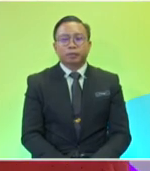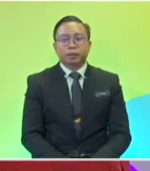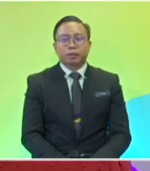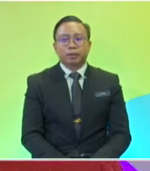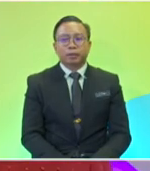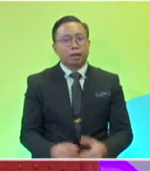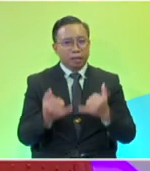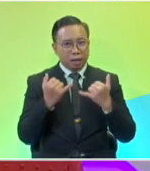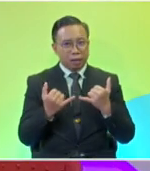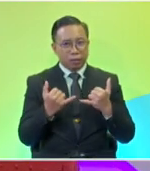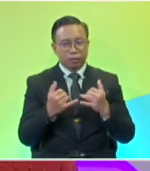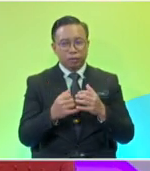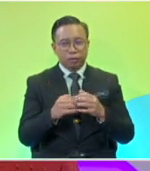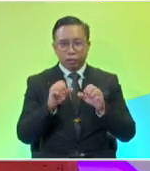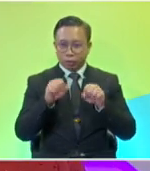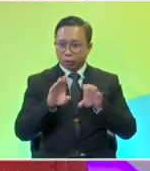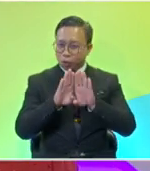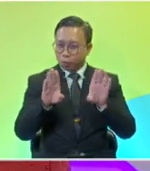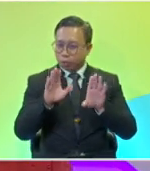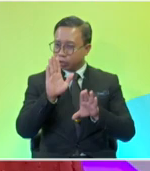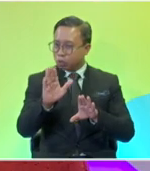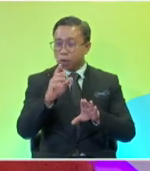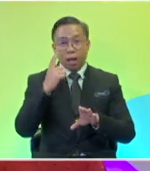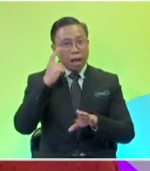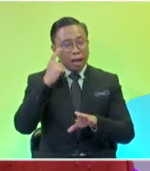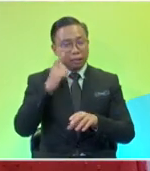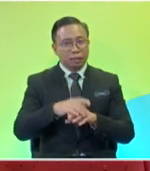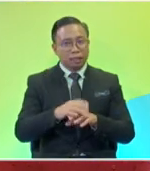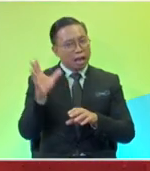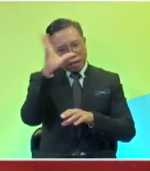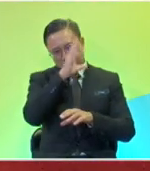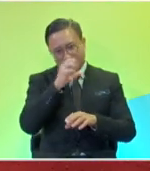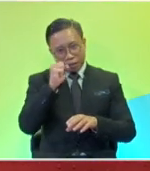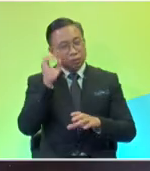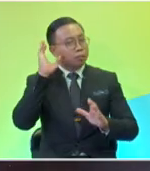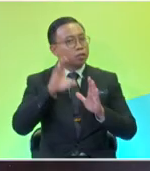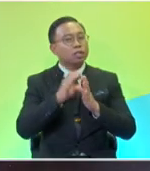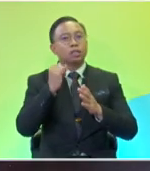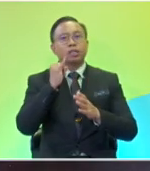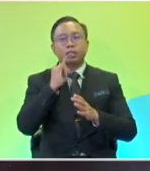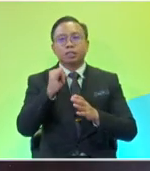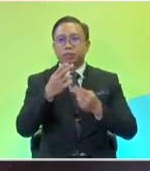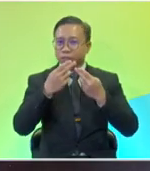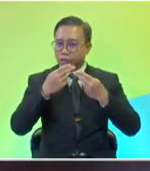Okay. Now, you can open your eyes and guess which picture is missing. Oh no!